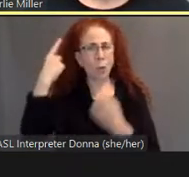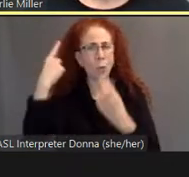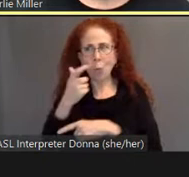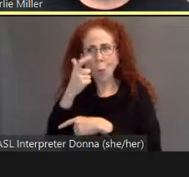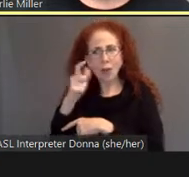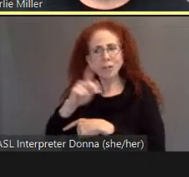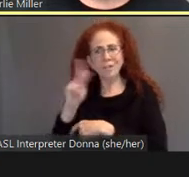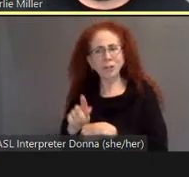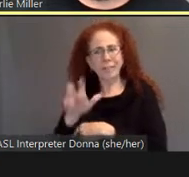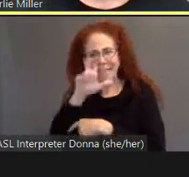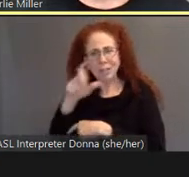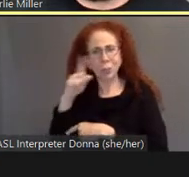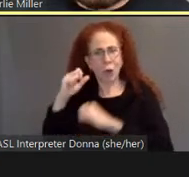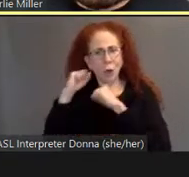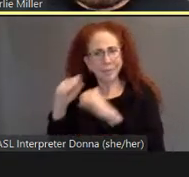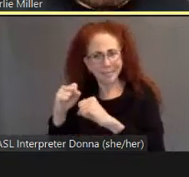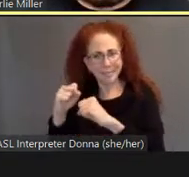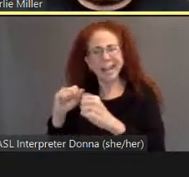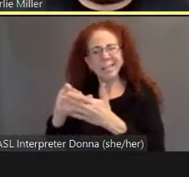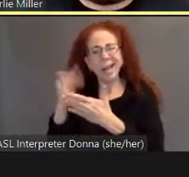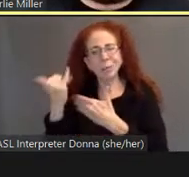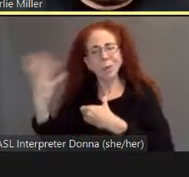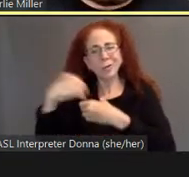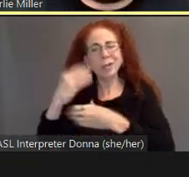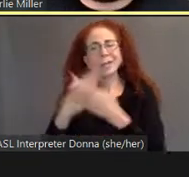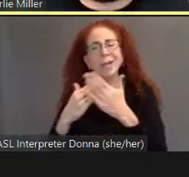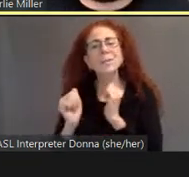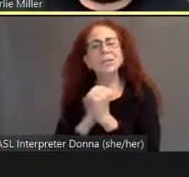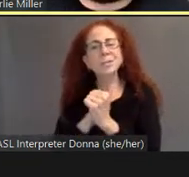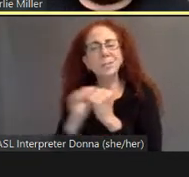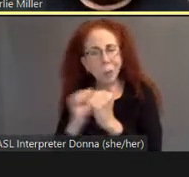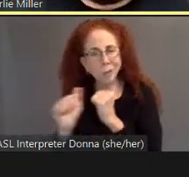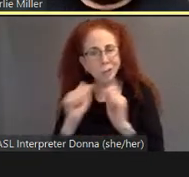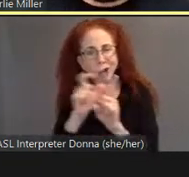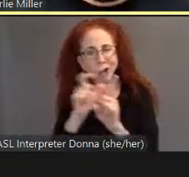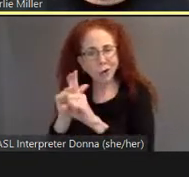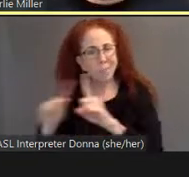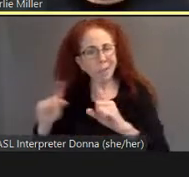Eagles were going to go further in the playoffs. That obviously didn't happen.